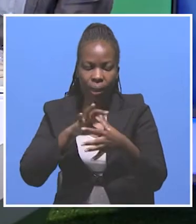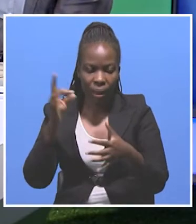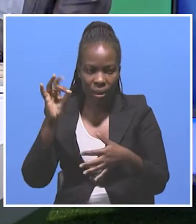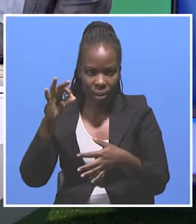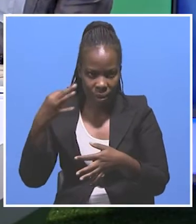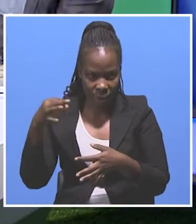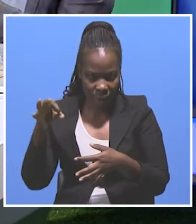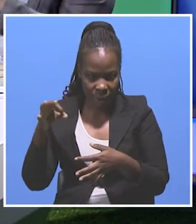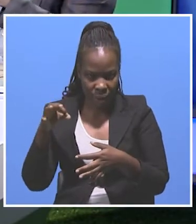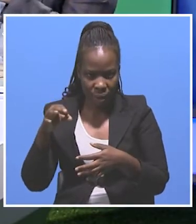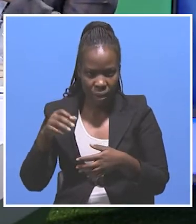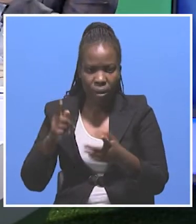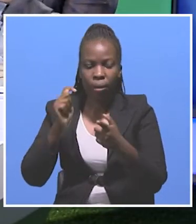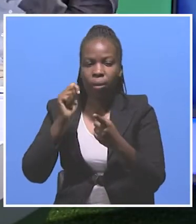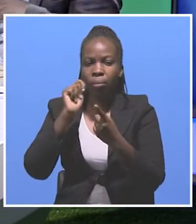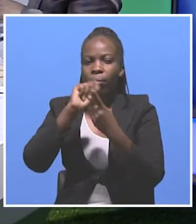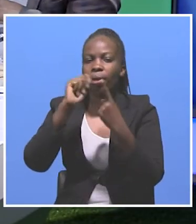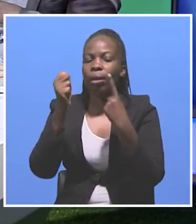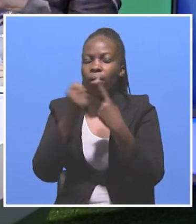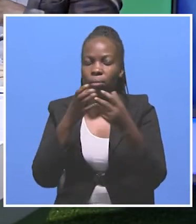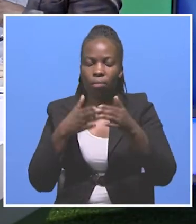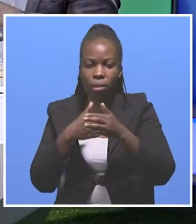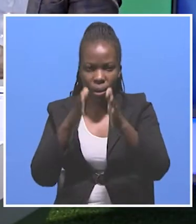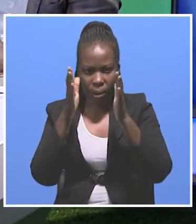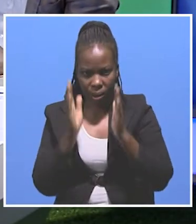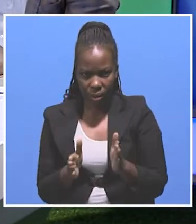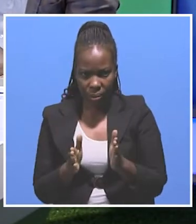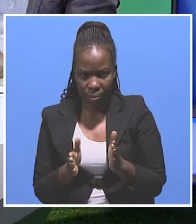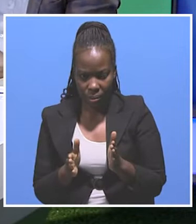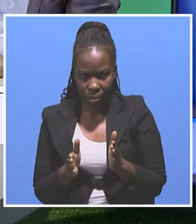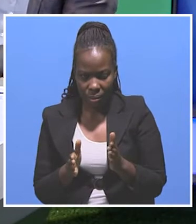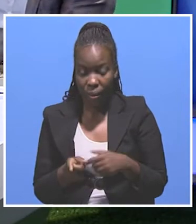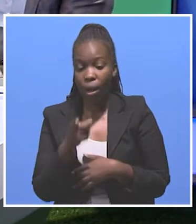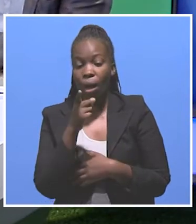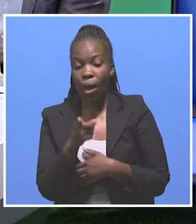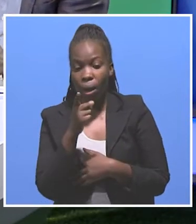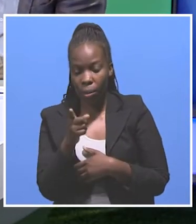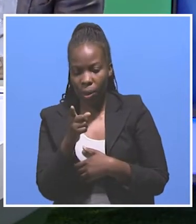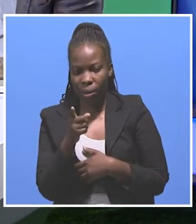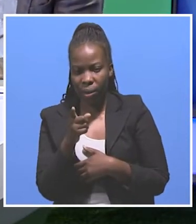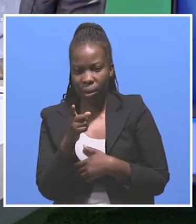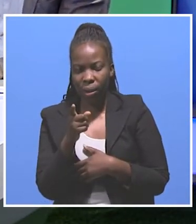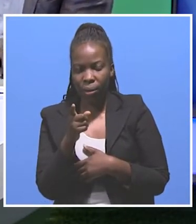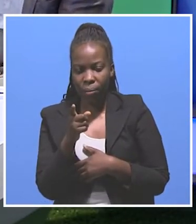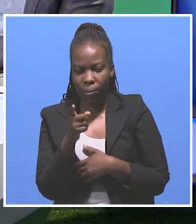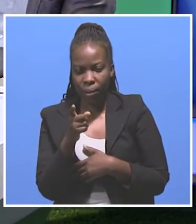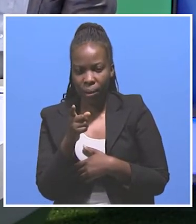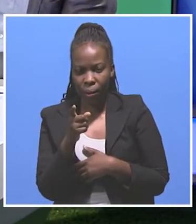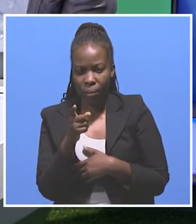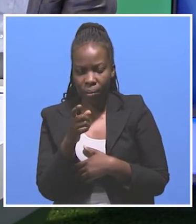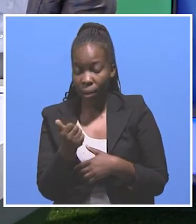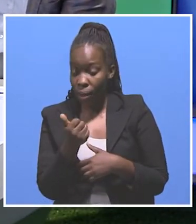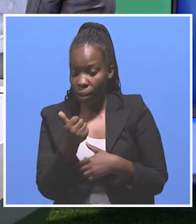the traditional leaders, they are the custodians of tradition and culture. So in other places, you find